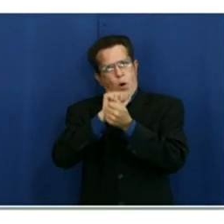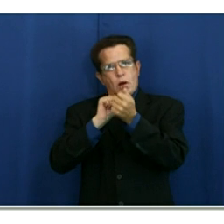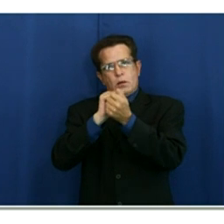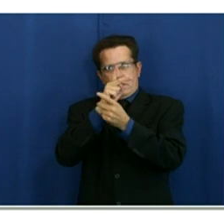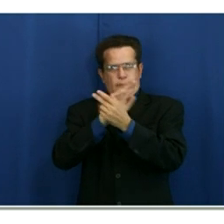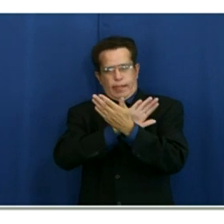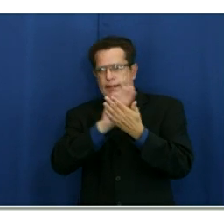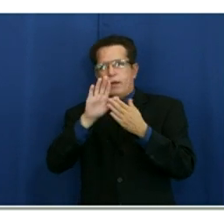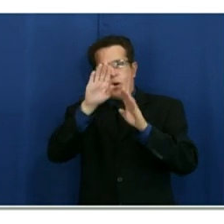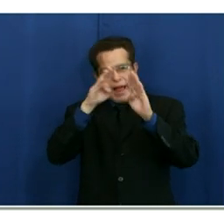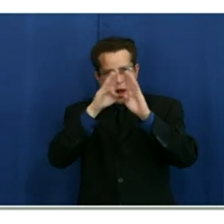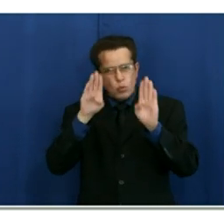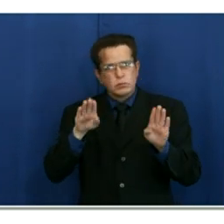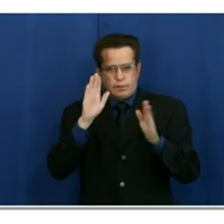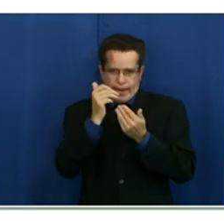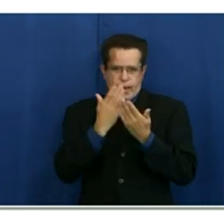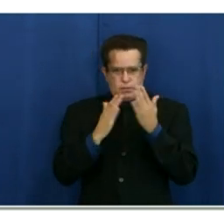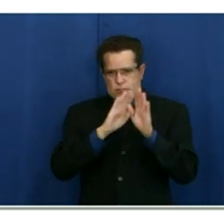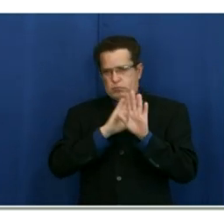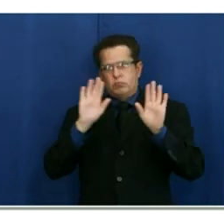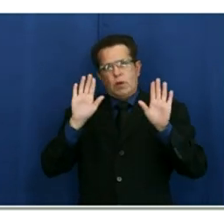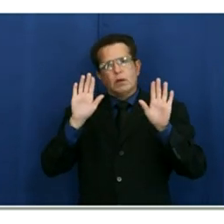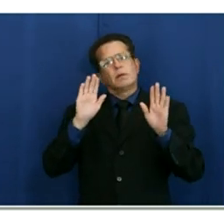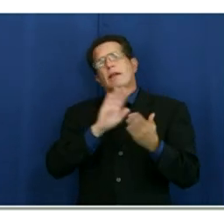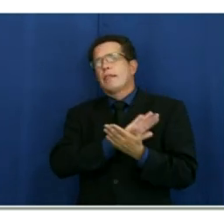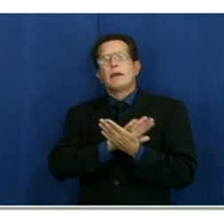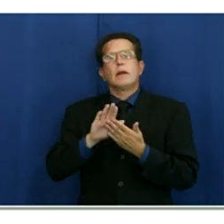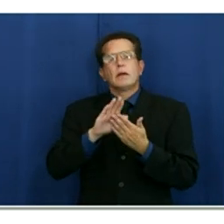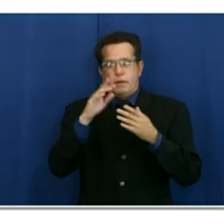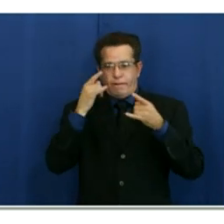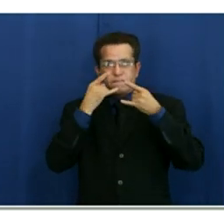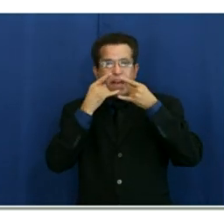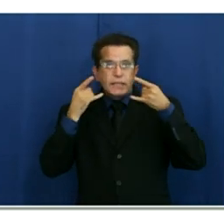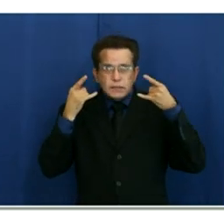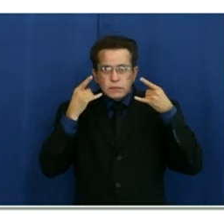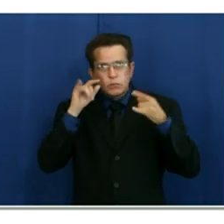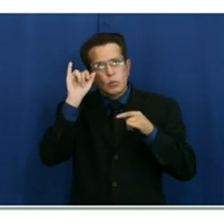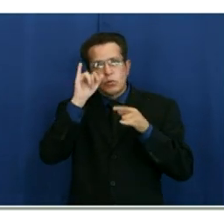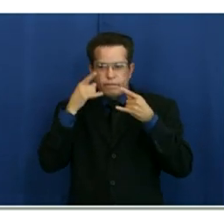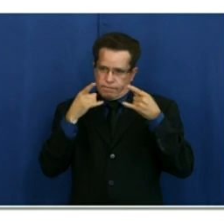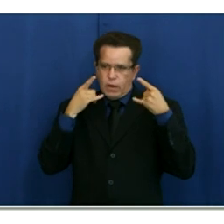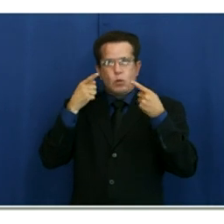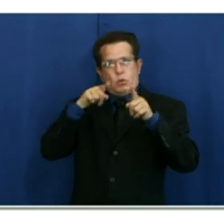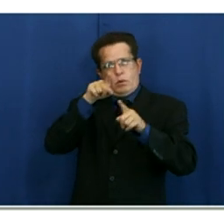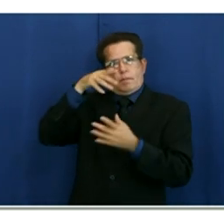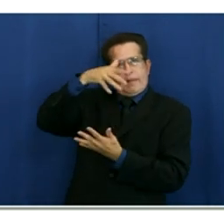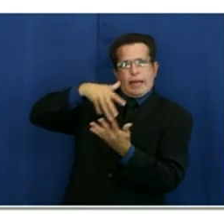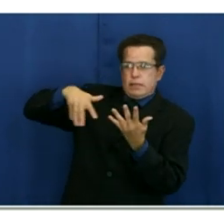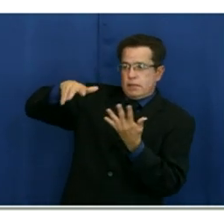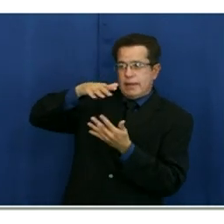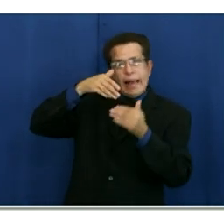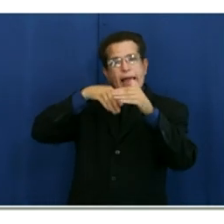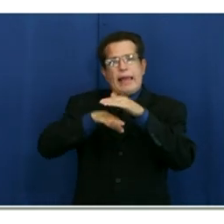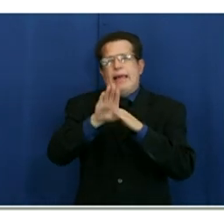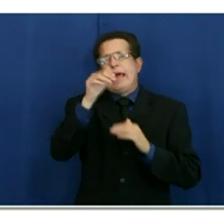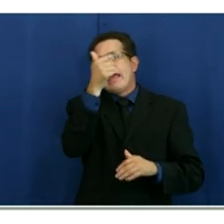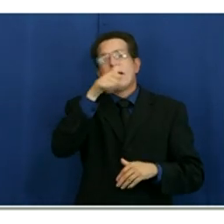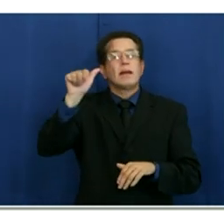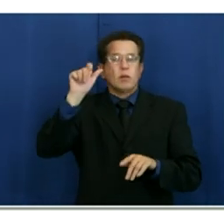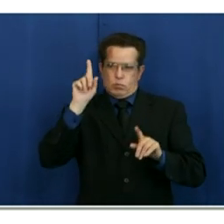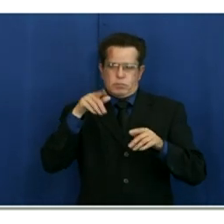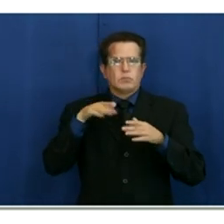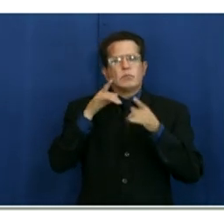keeping 6 feet apart, wearing your facial covering when you go out into the public or go to various sectors or at